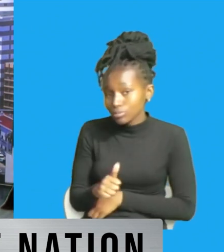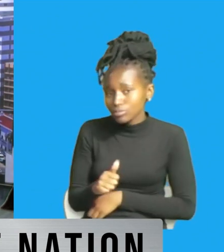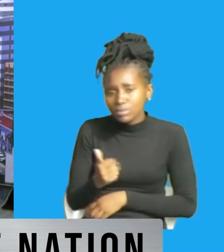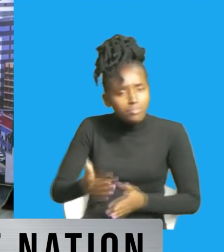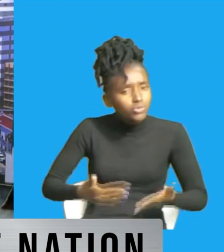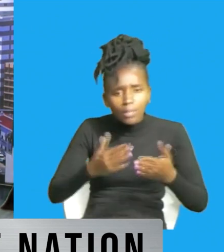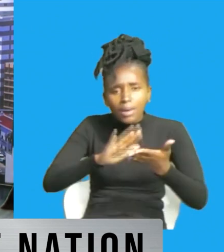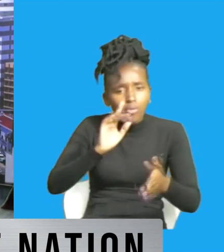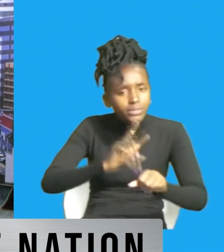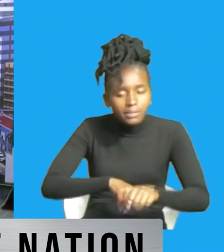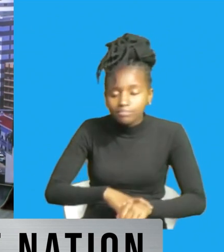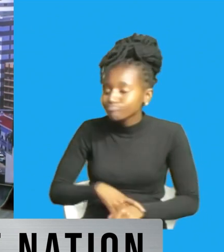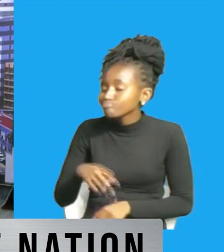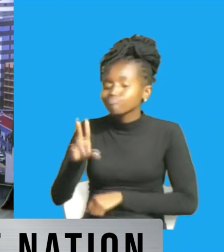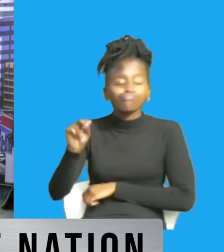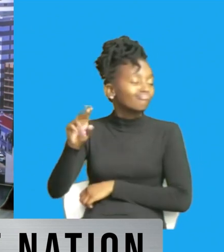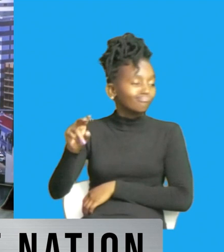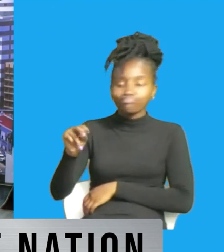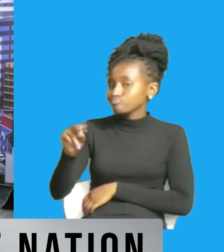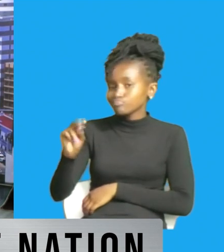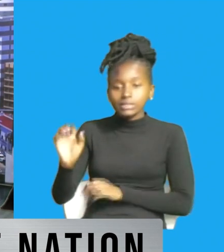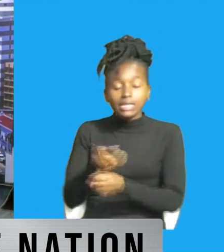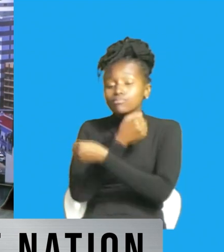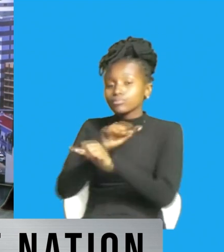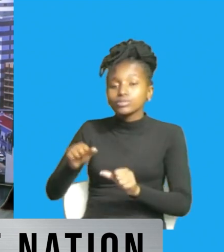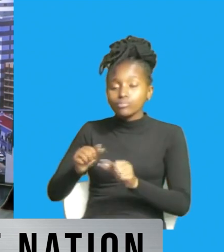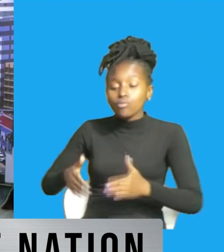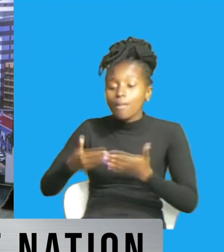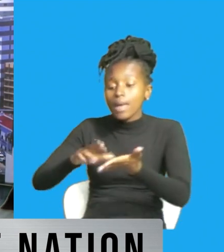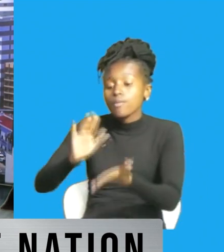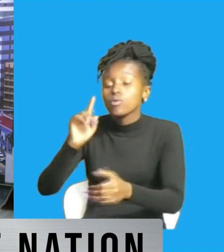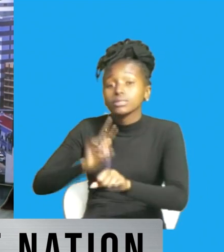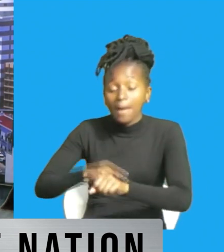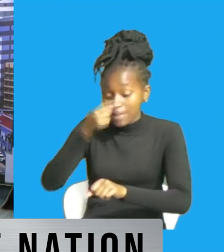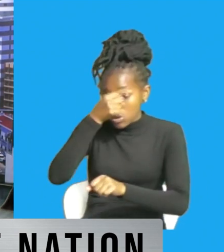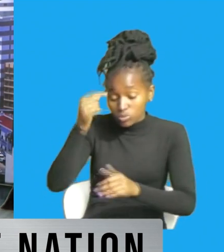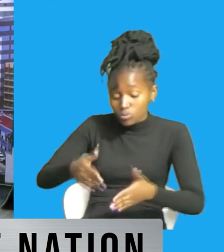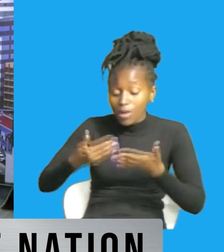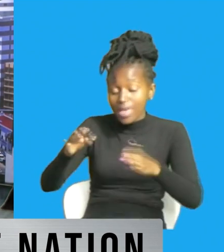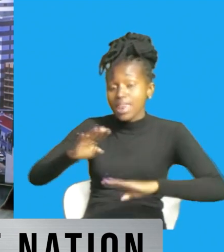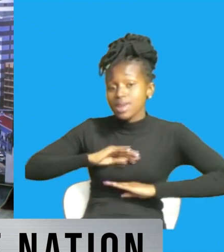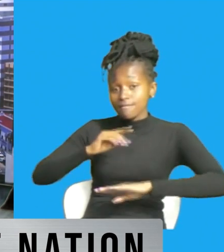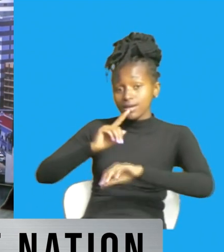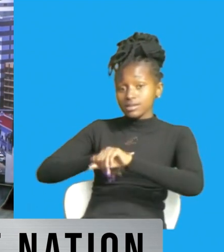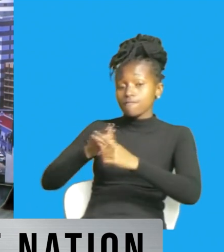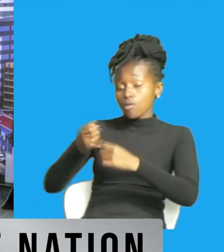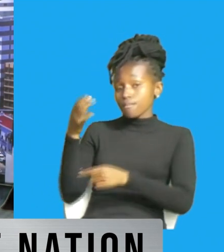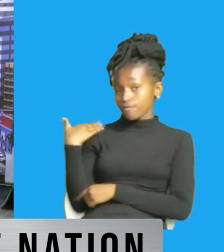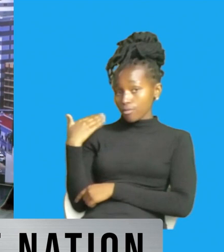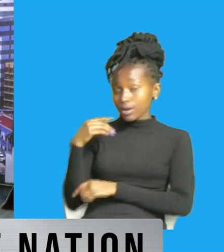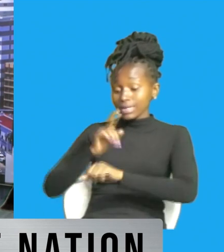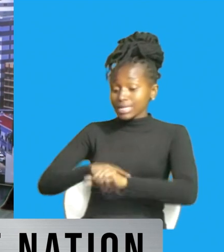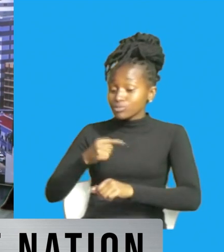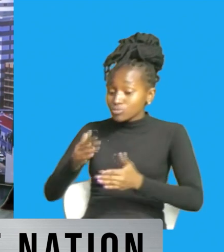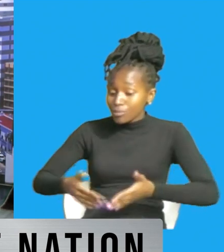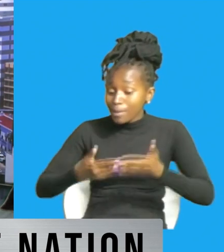the problem is that kuna watu watafariki kwa sababu ya banditry. If you talk about time, inamaanisha pia sasa tumepatiana maisha pia kwa